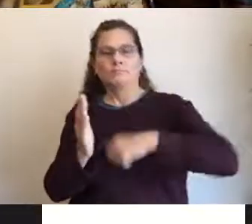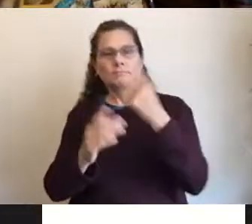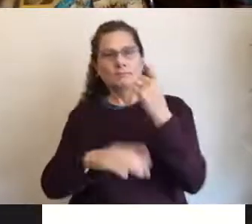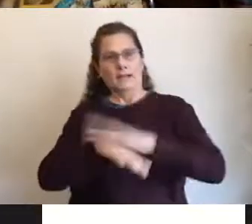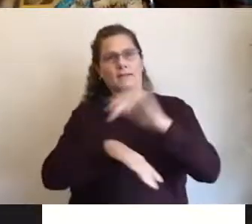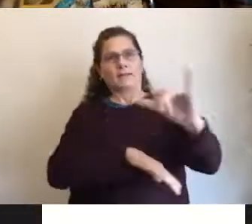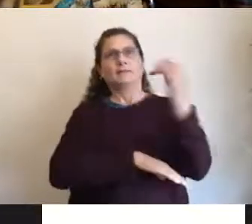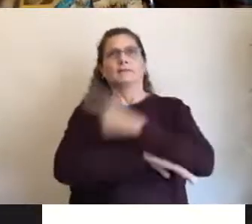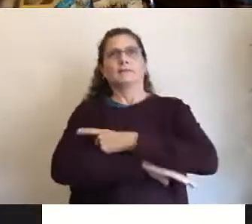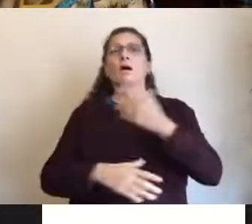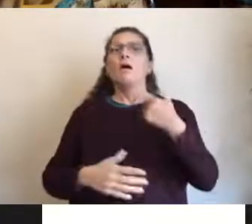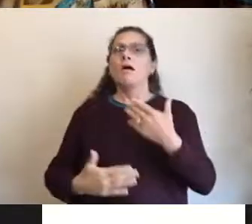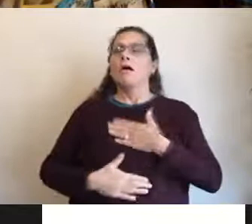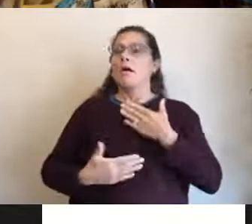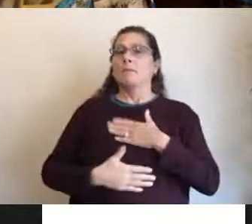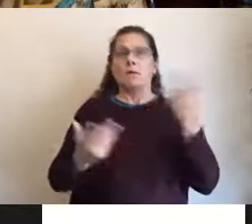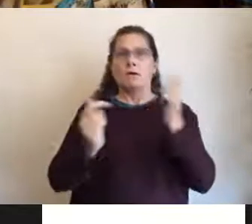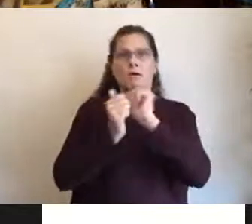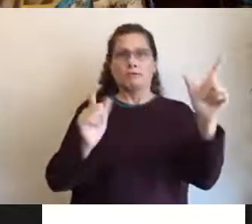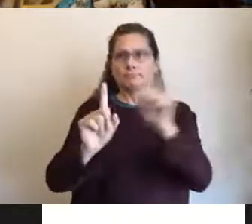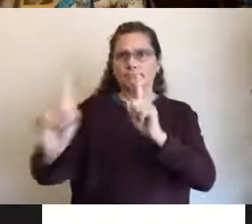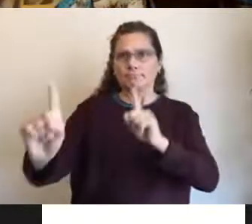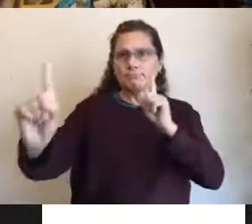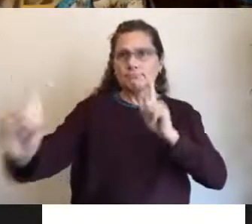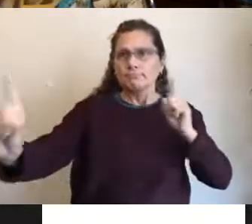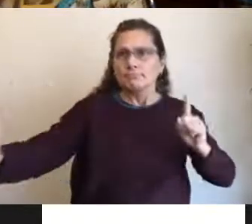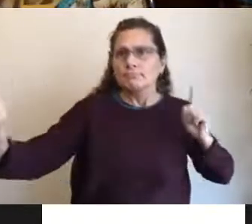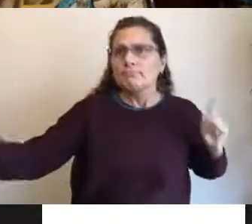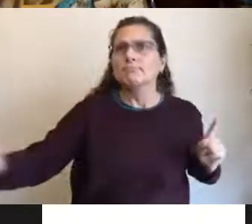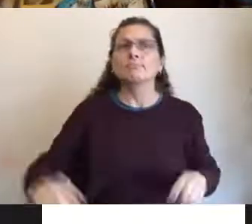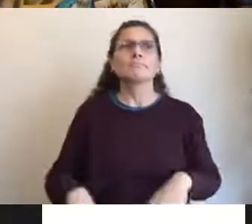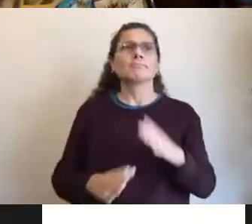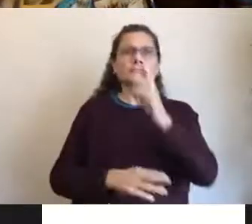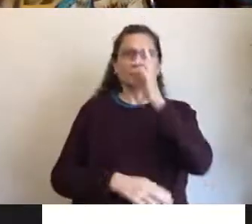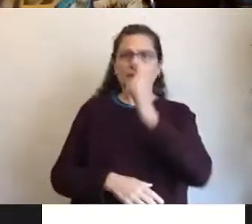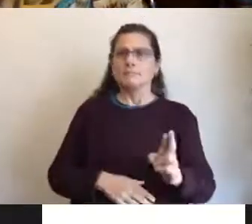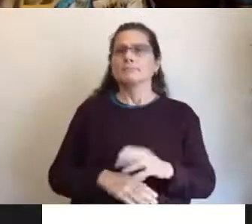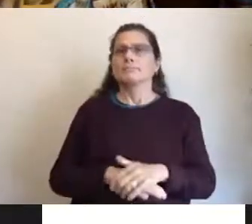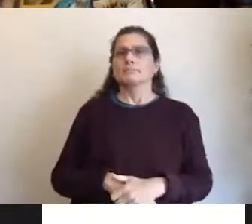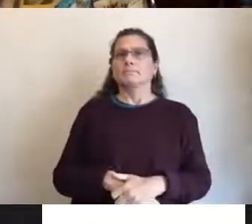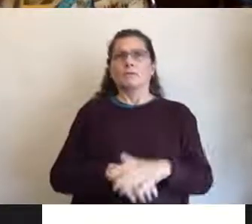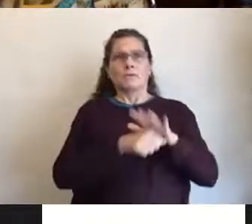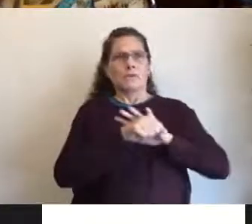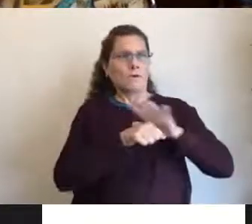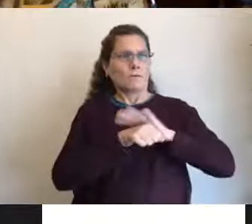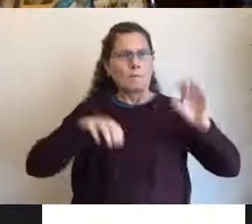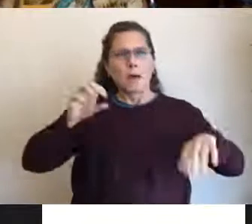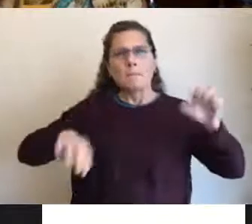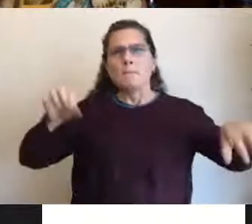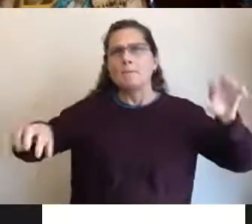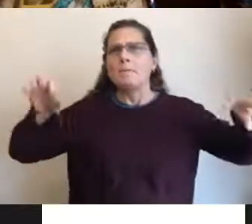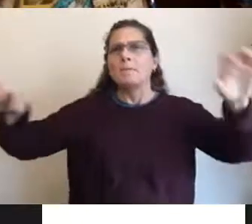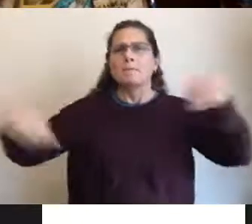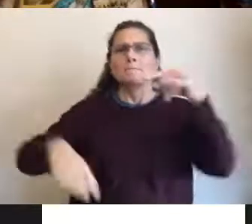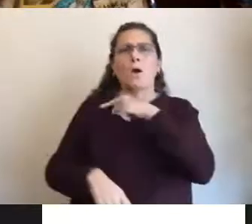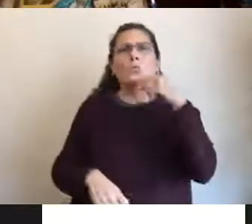over 170 neighborhood-based polling locations open. It was a bonus to have the weather that was on our side with a